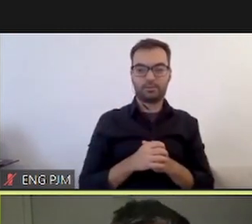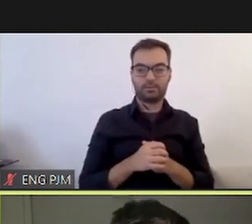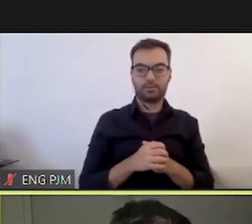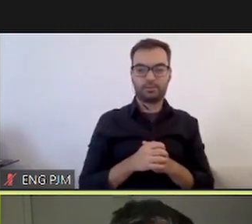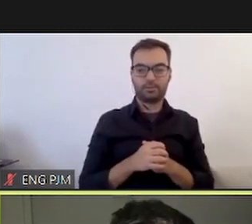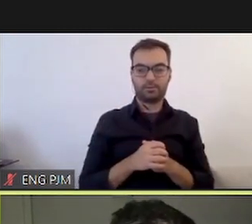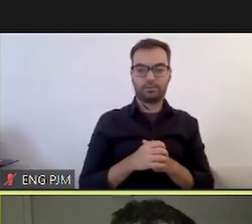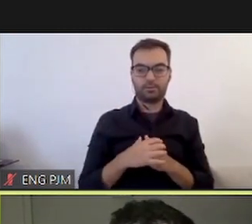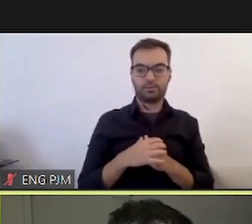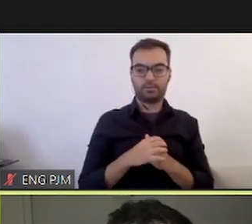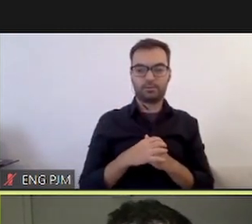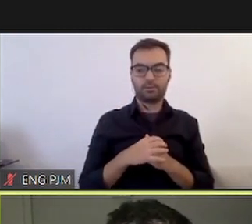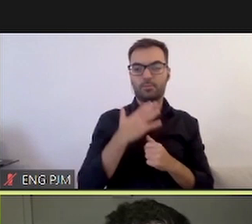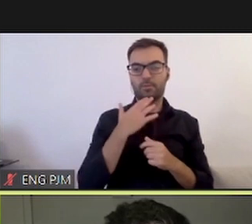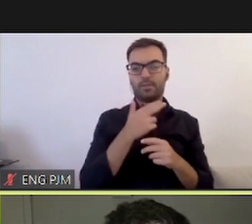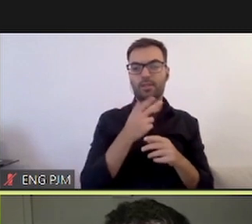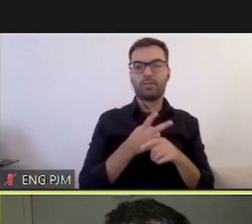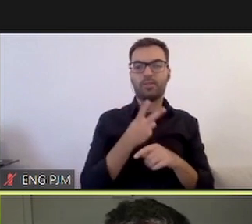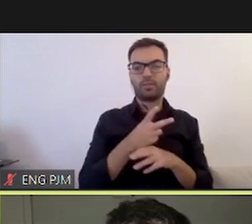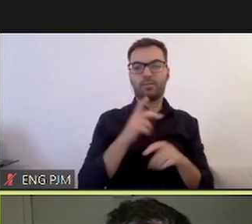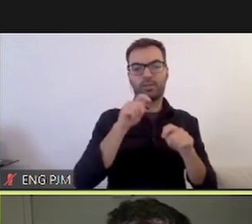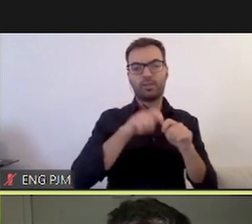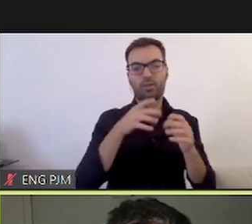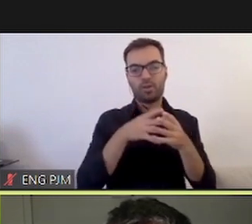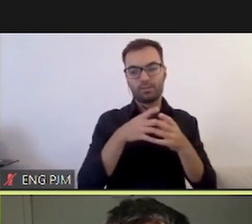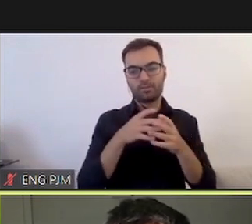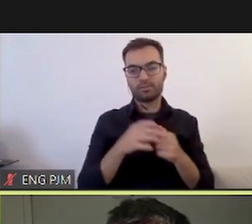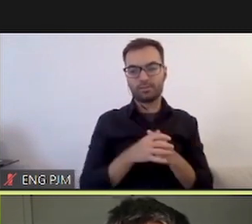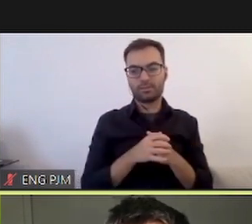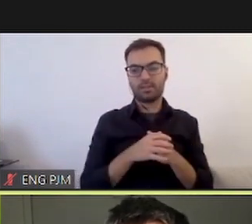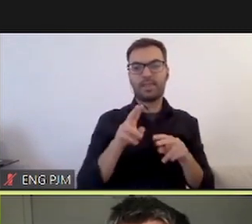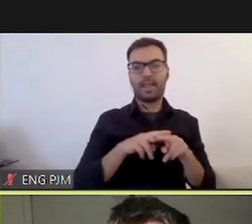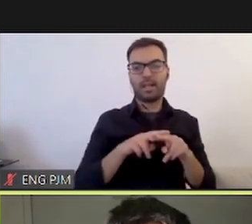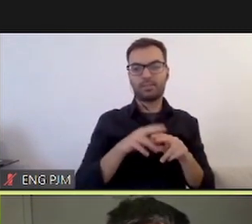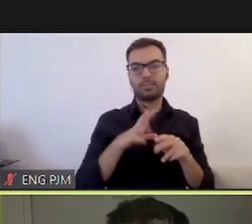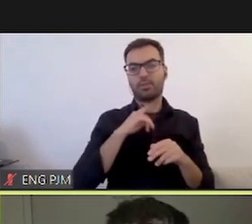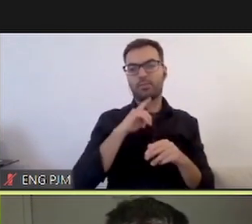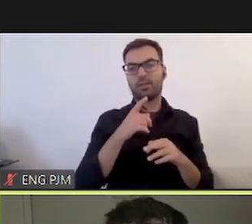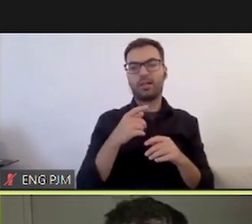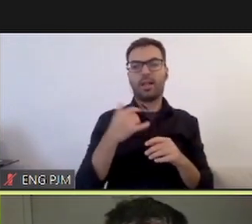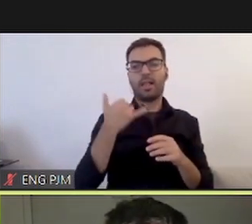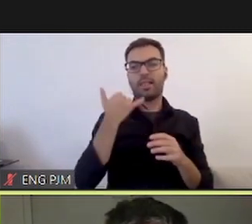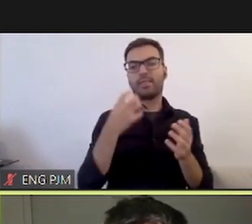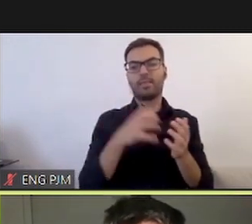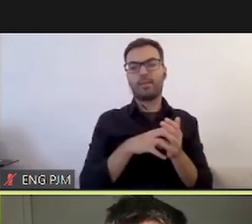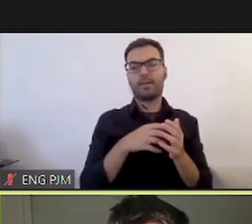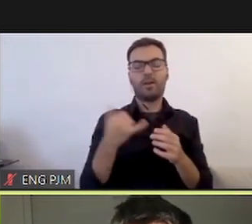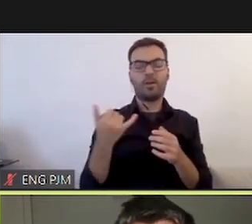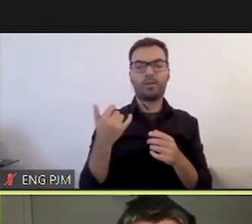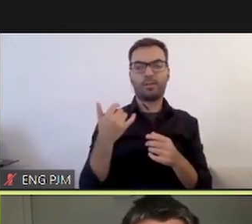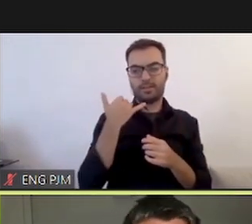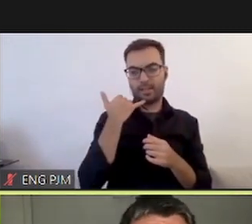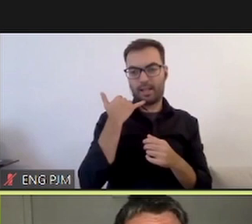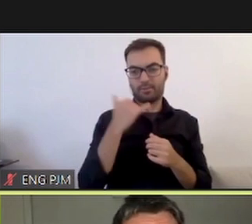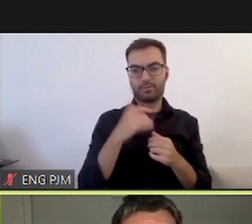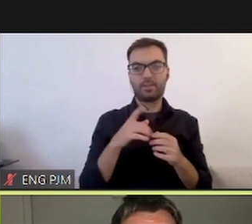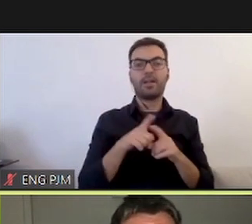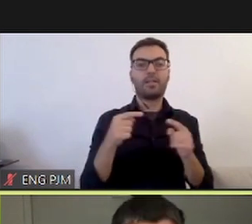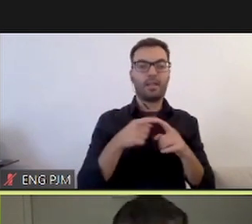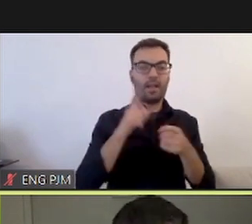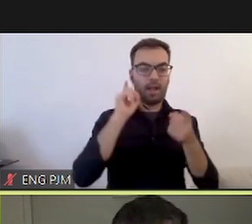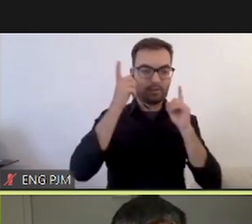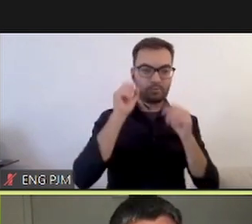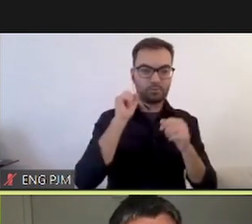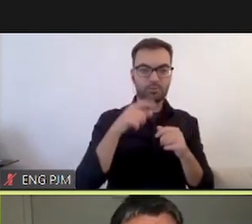You told about some accessibility testing tools for web page. Can you recommend some mobile accessibility test? Yes, for Android, there